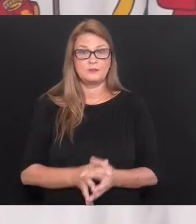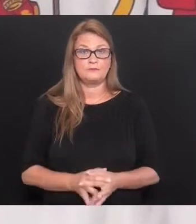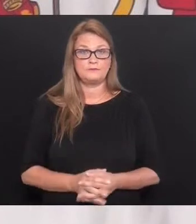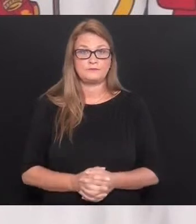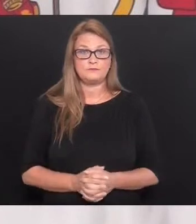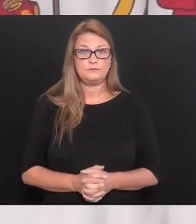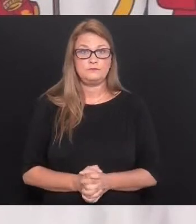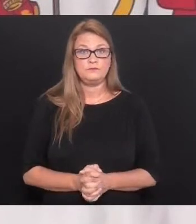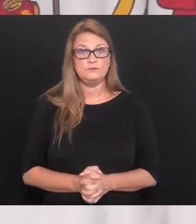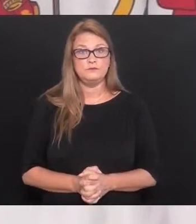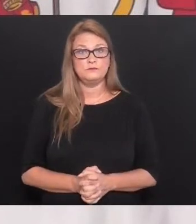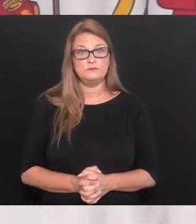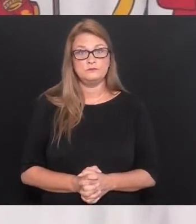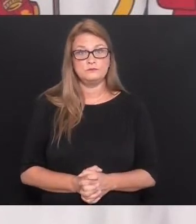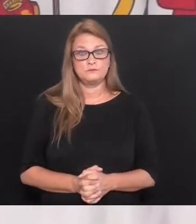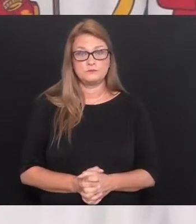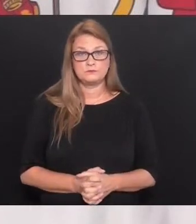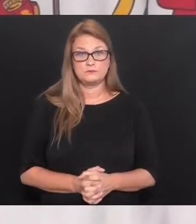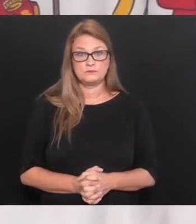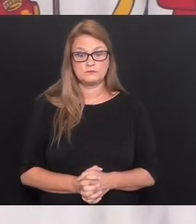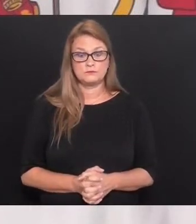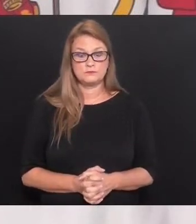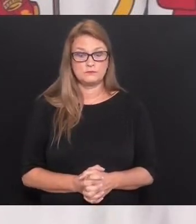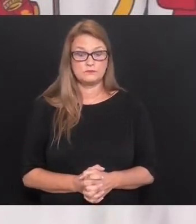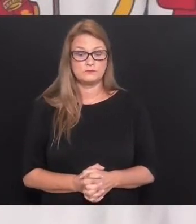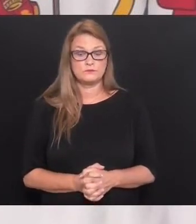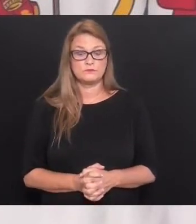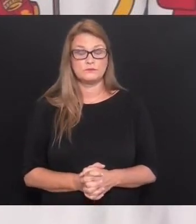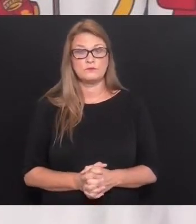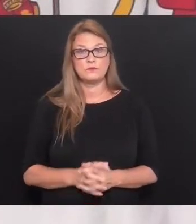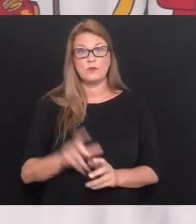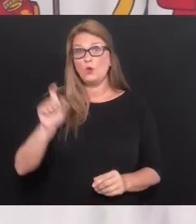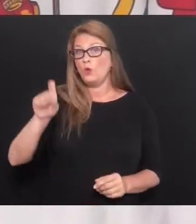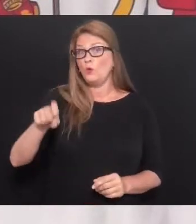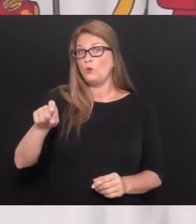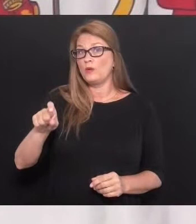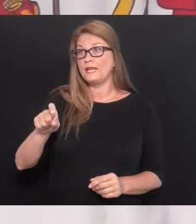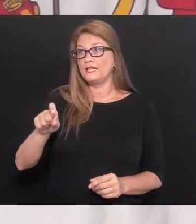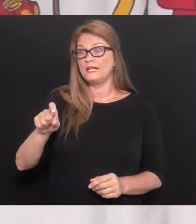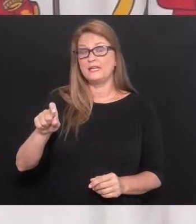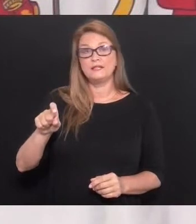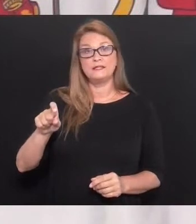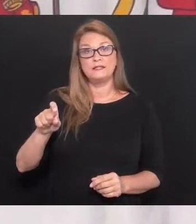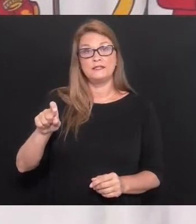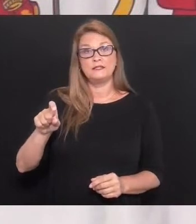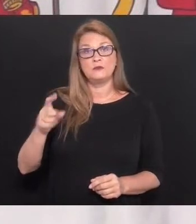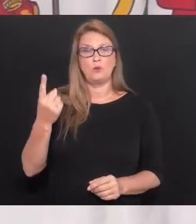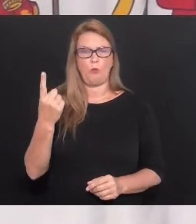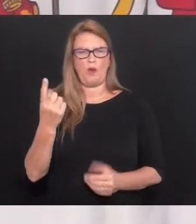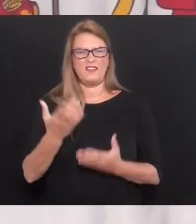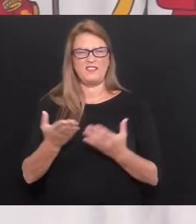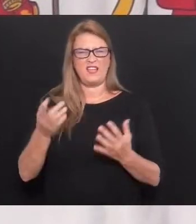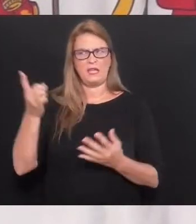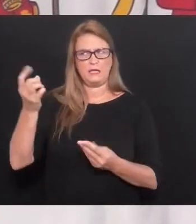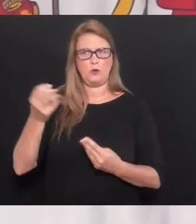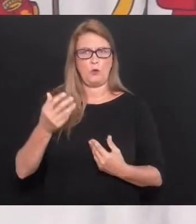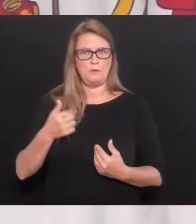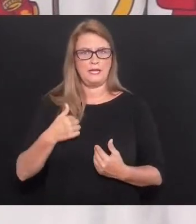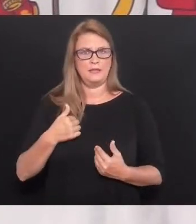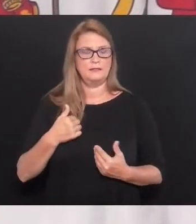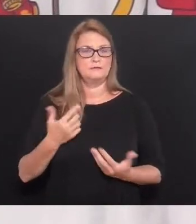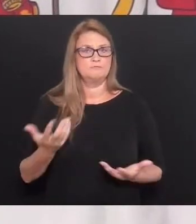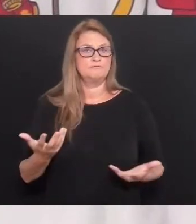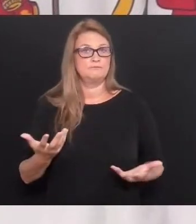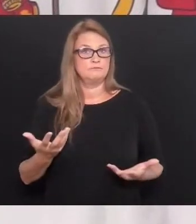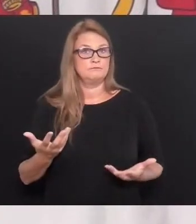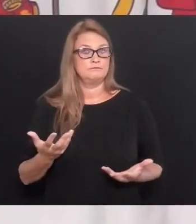We need, with all in us, his message, all across his message was one thing. And that is just